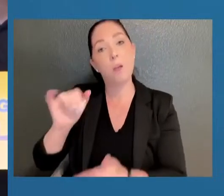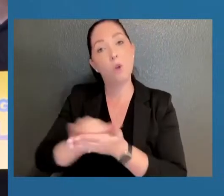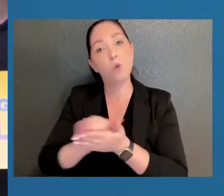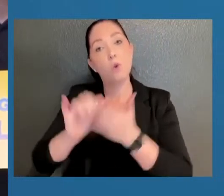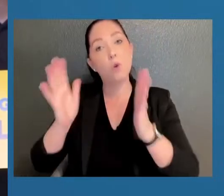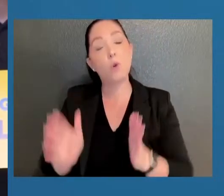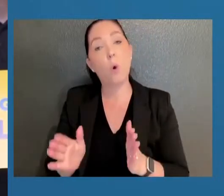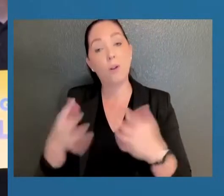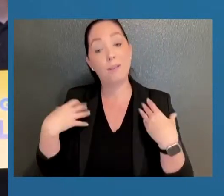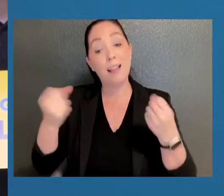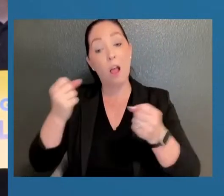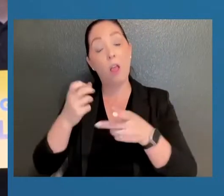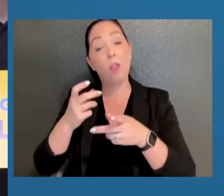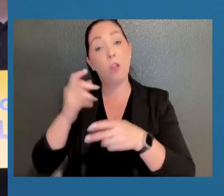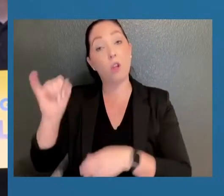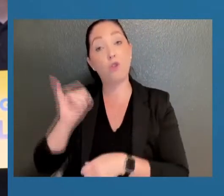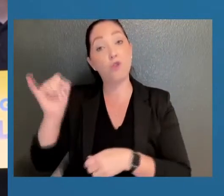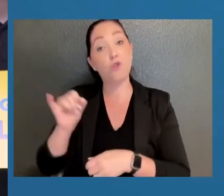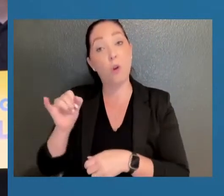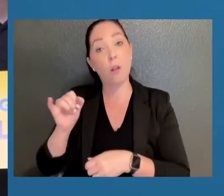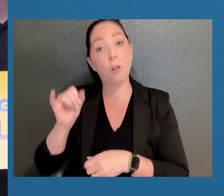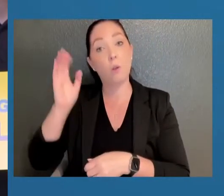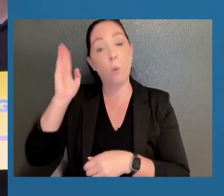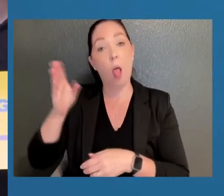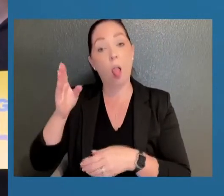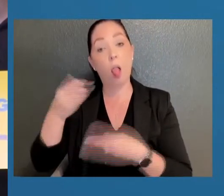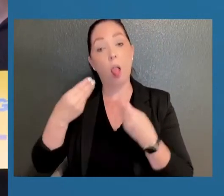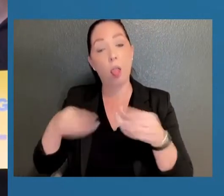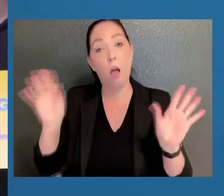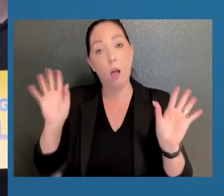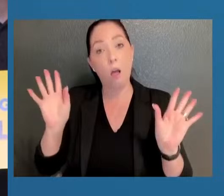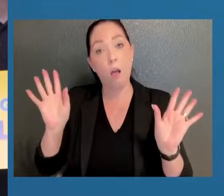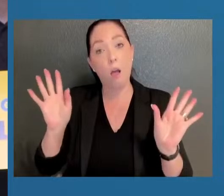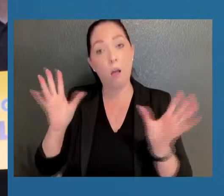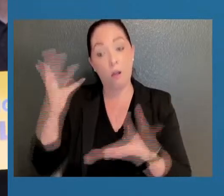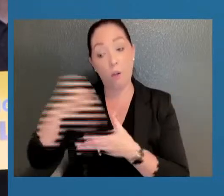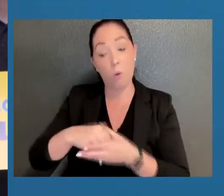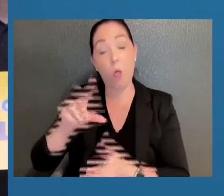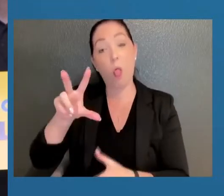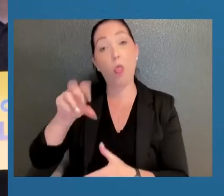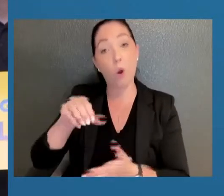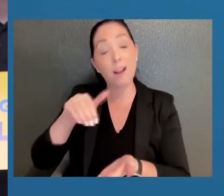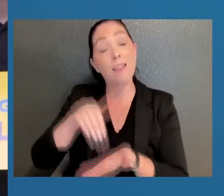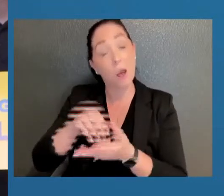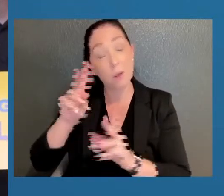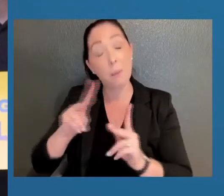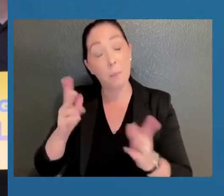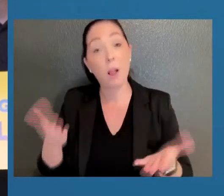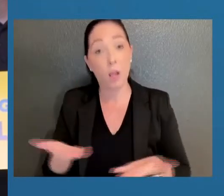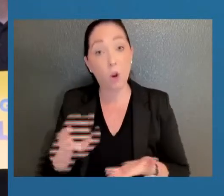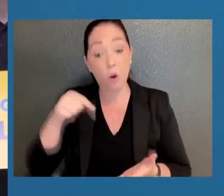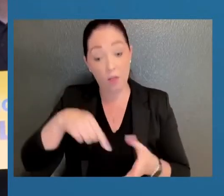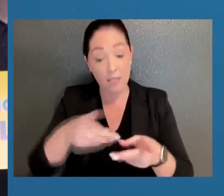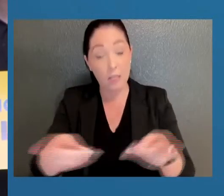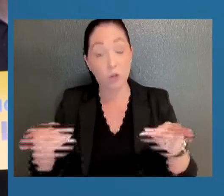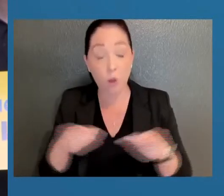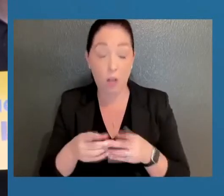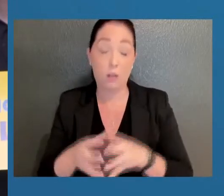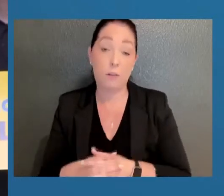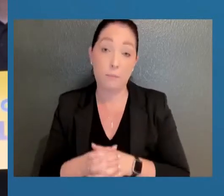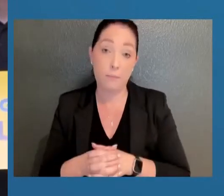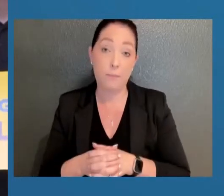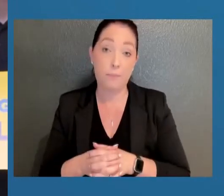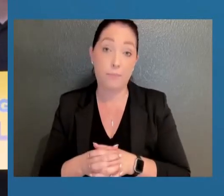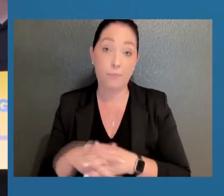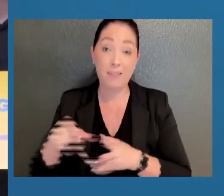insurance coverage, including 30,000 right here in this district. 30,000. These cuts will decimate